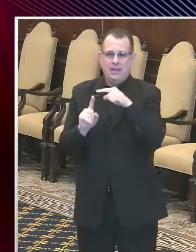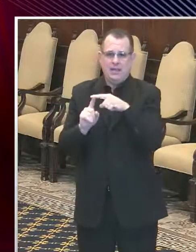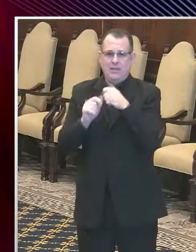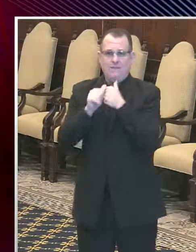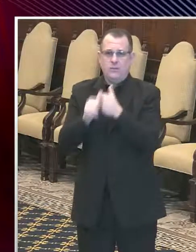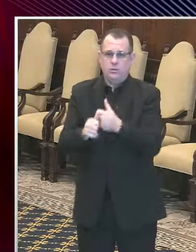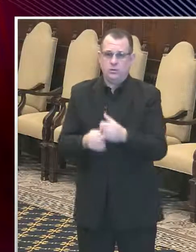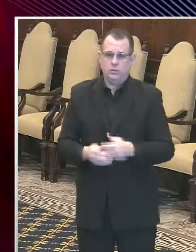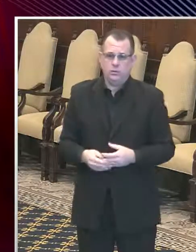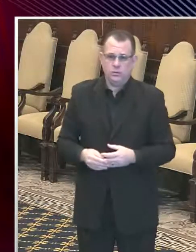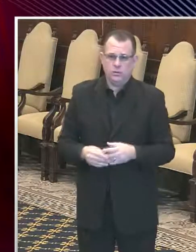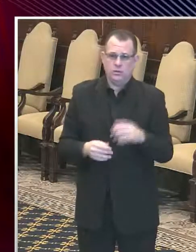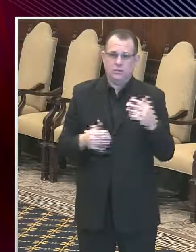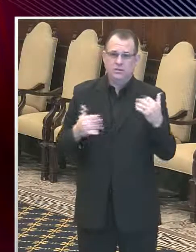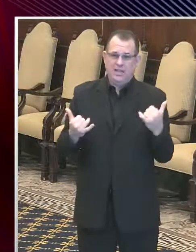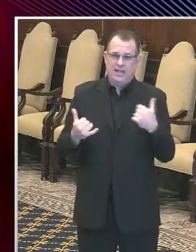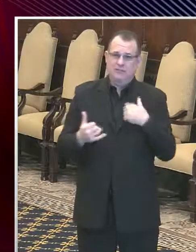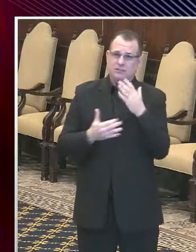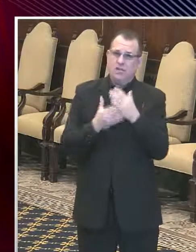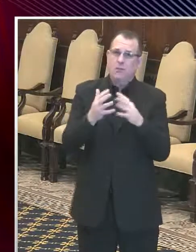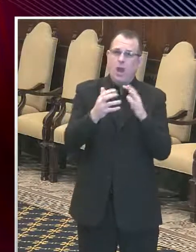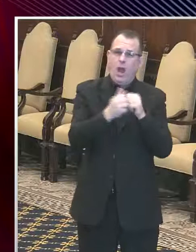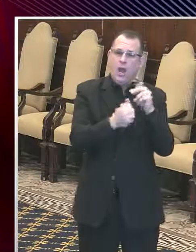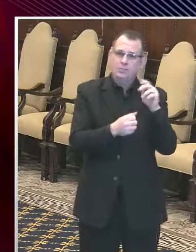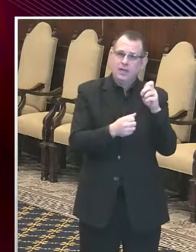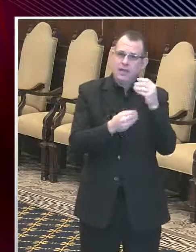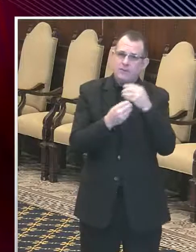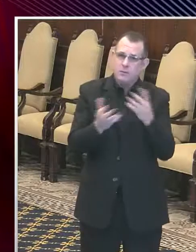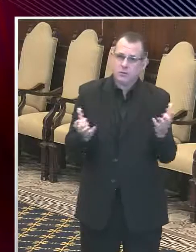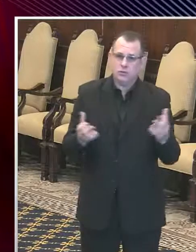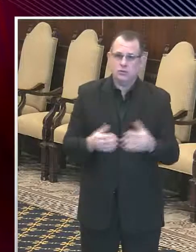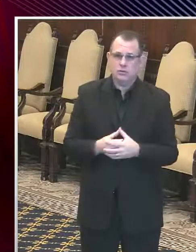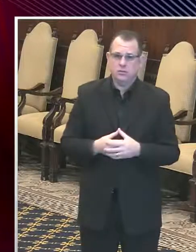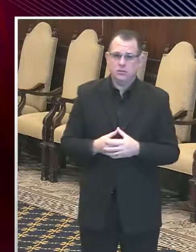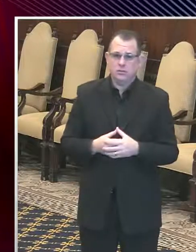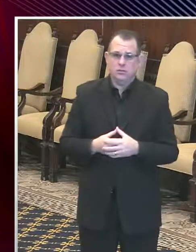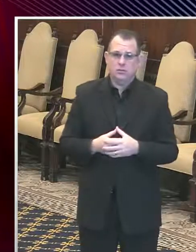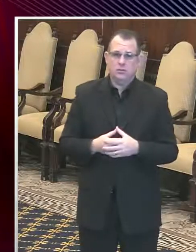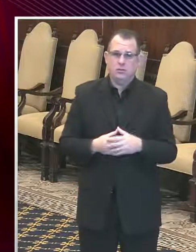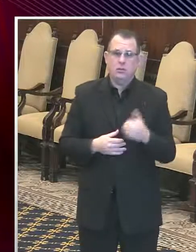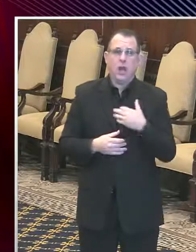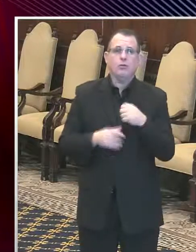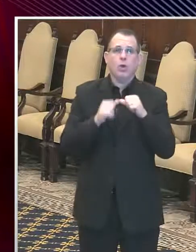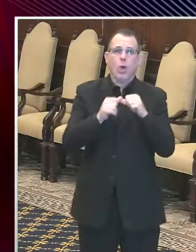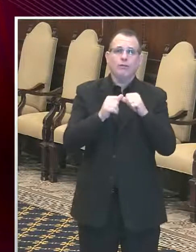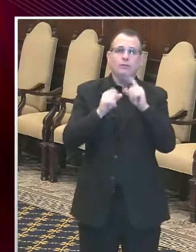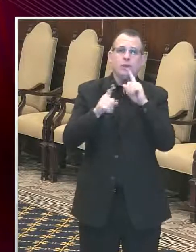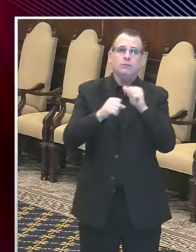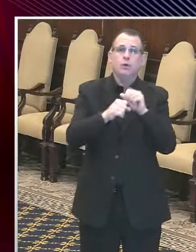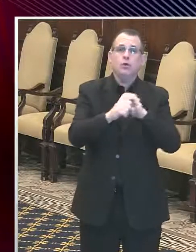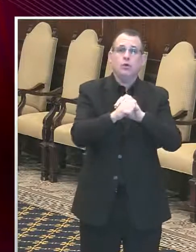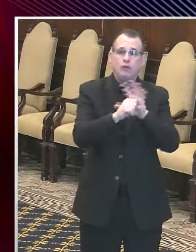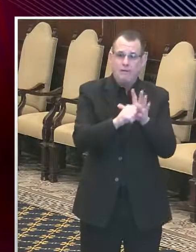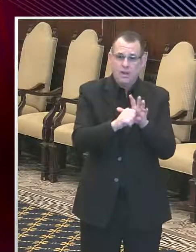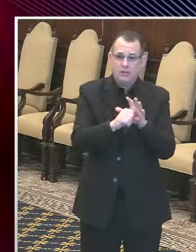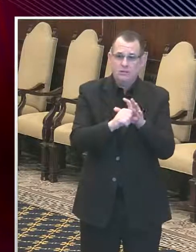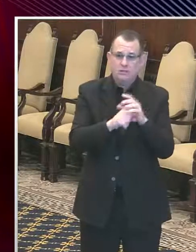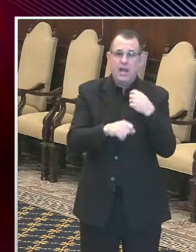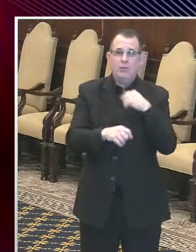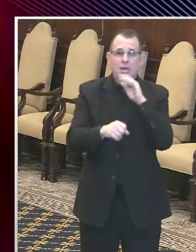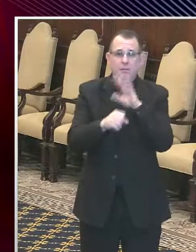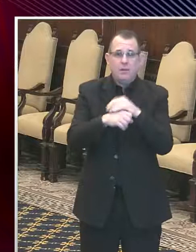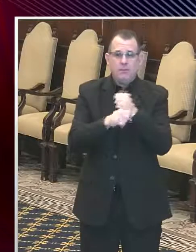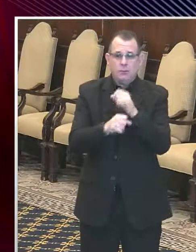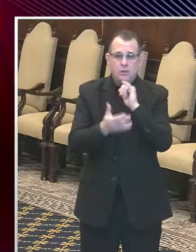some updates to share on this work. Due to our ongoing response to COVID-19, our commitment to ensuring that